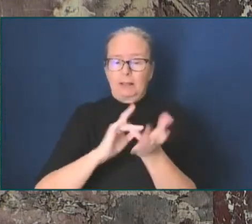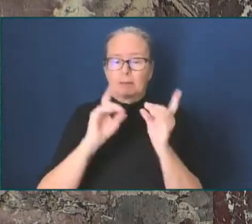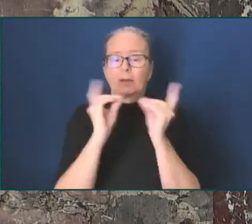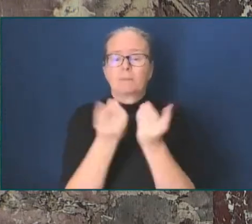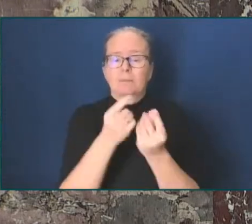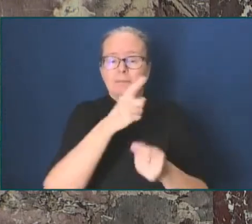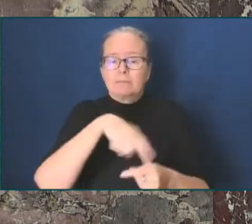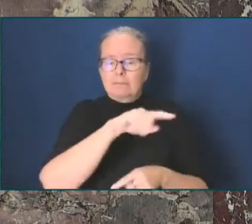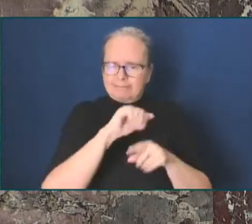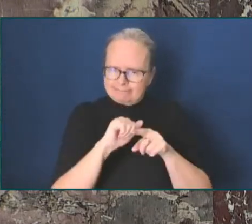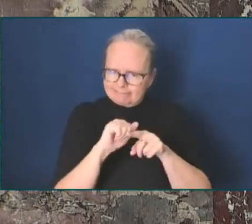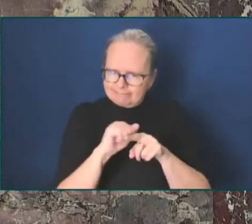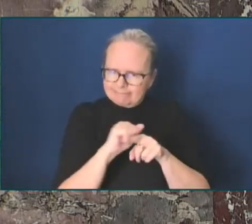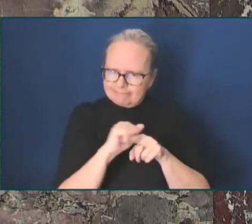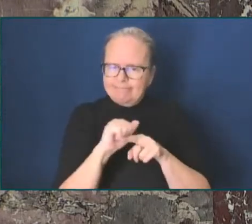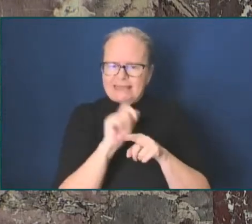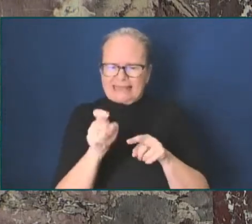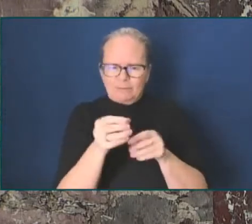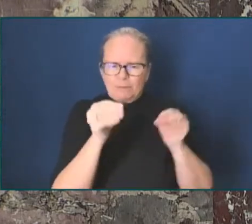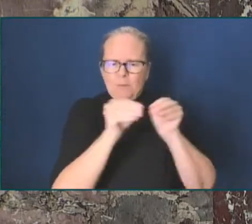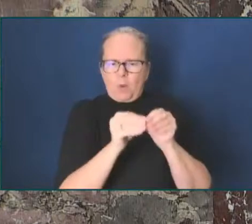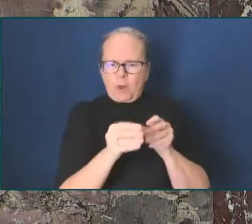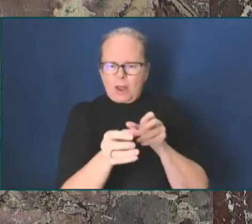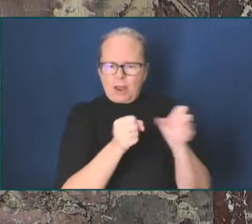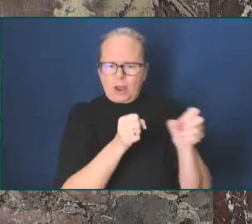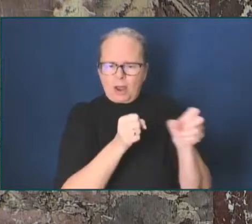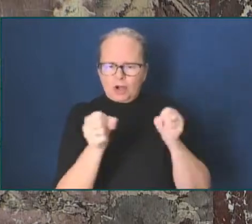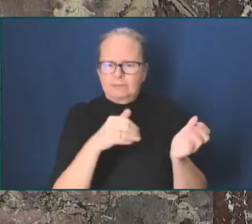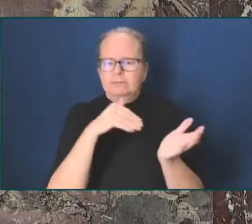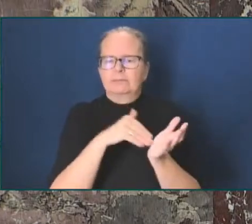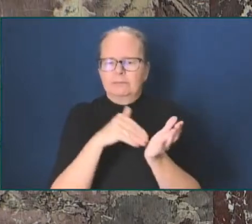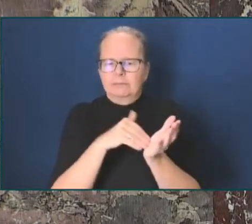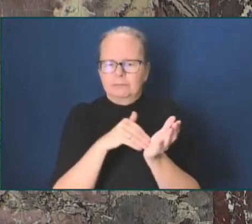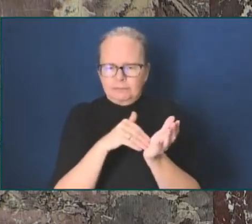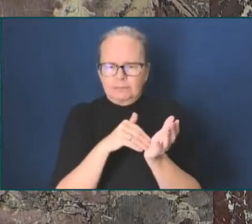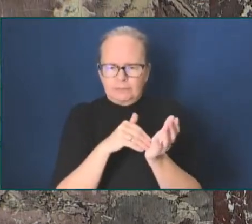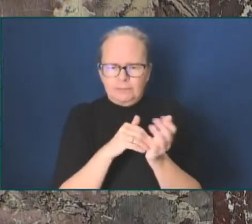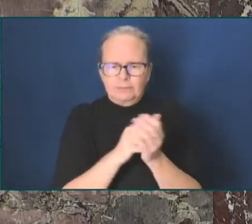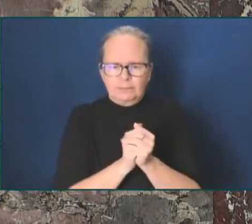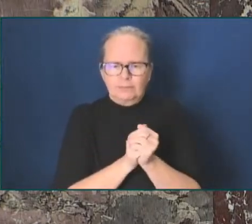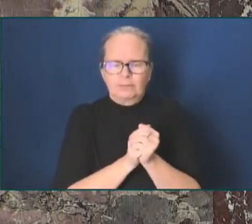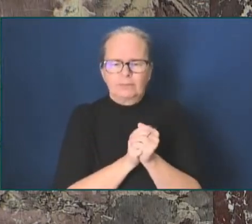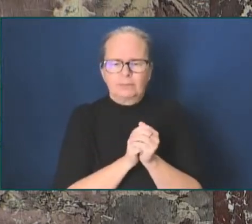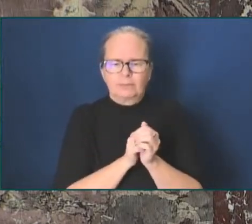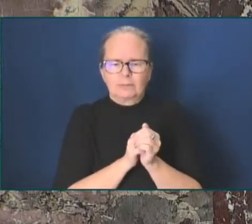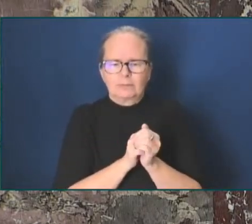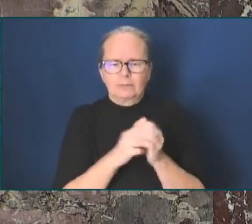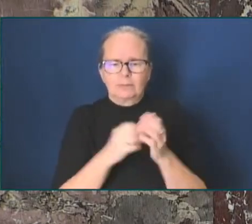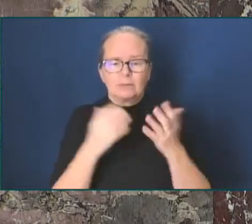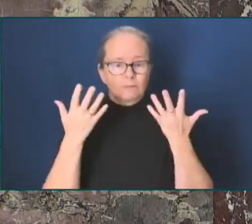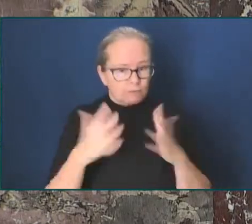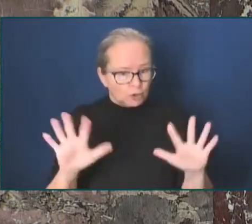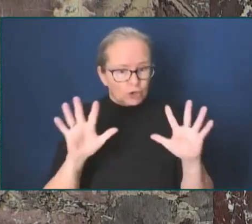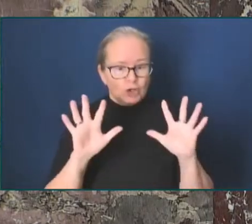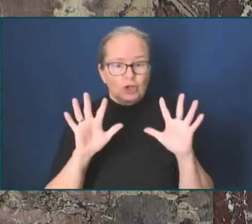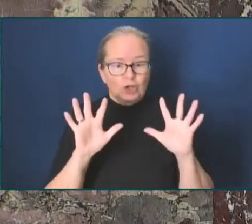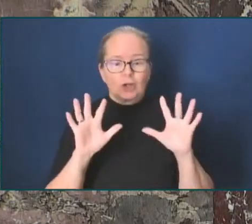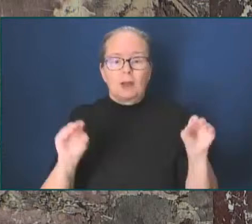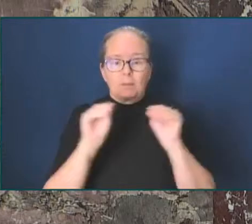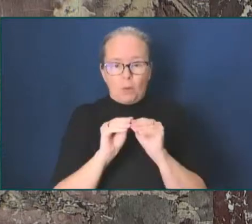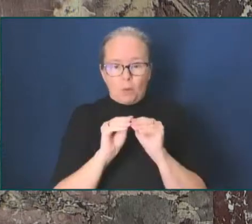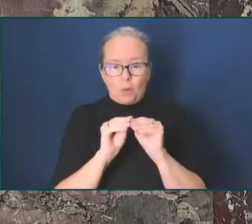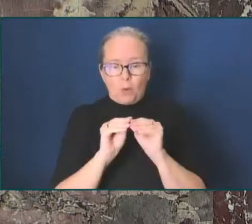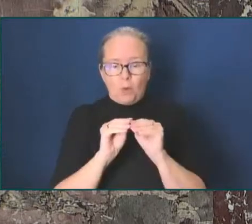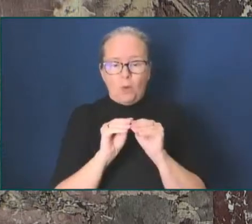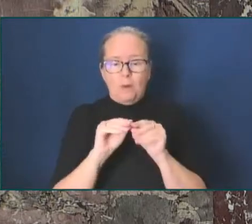thousands and thousands more to address this strain. 602 new nurse training seats, fast-track credential recognition.